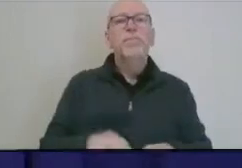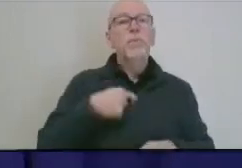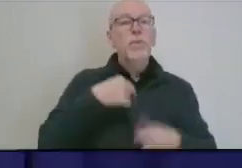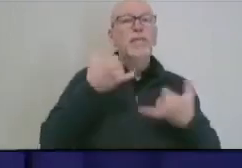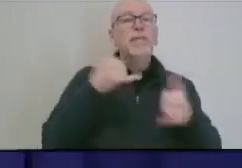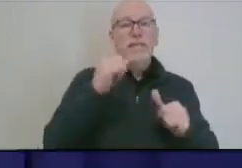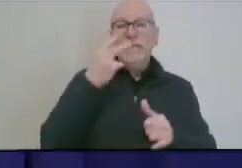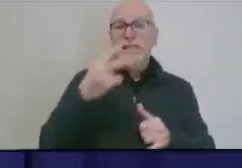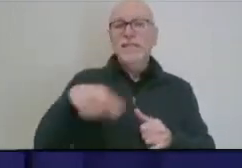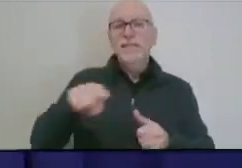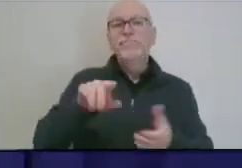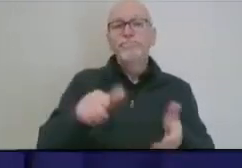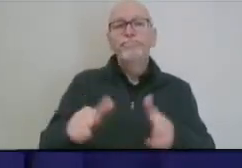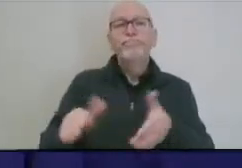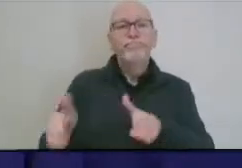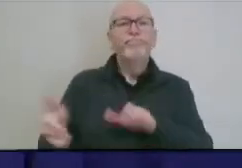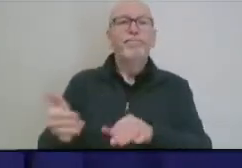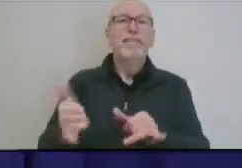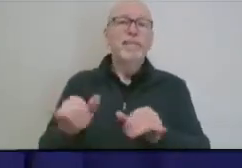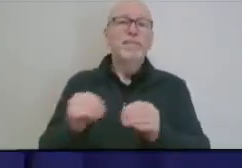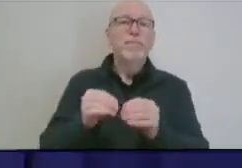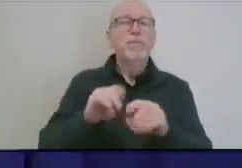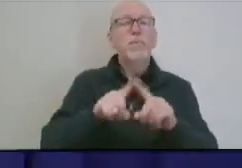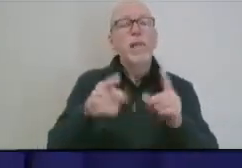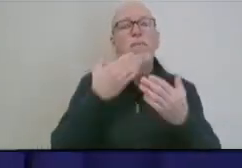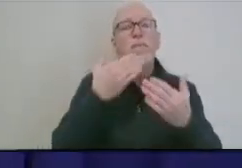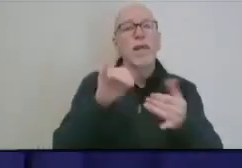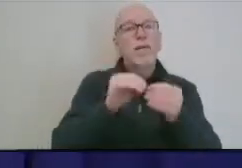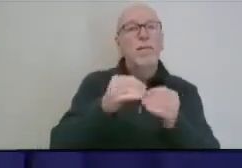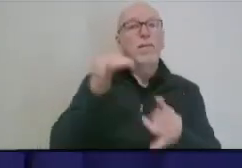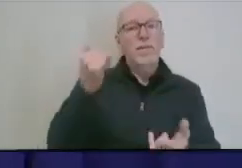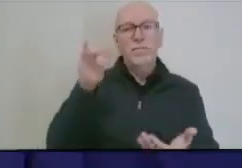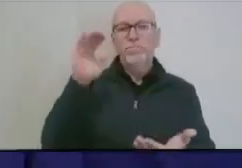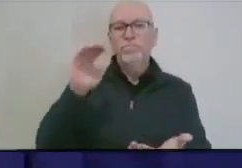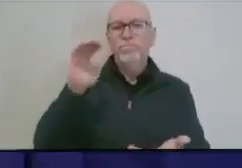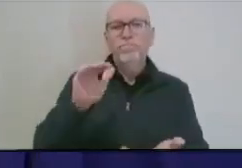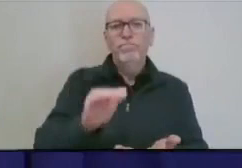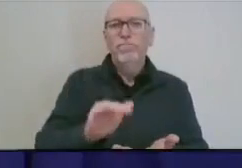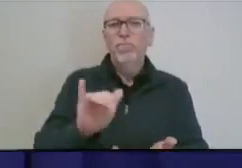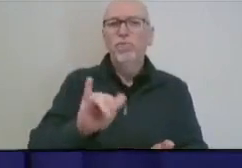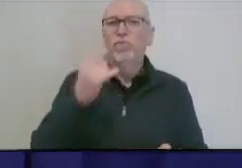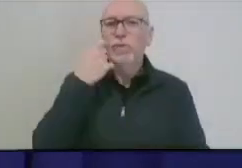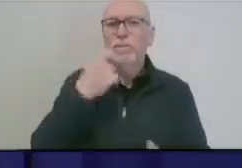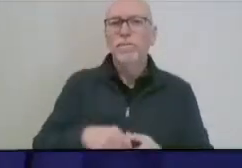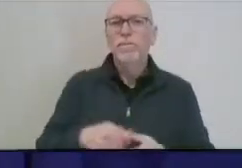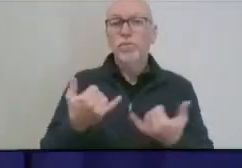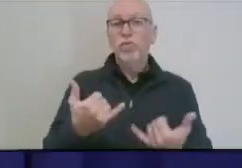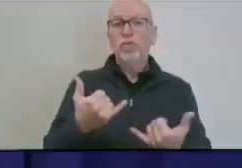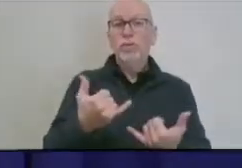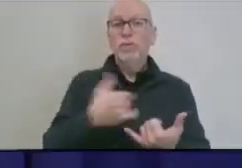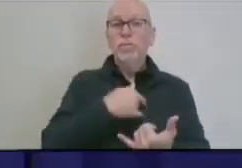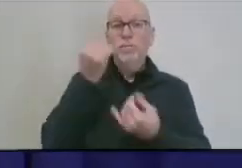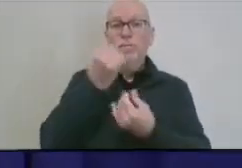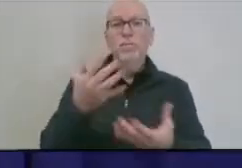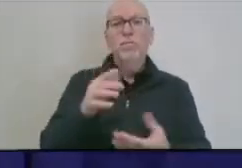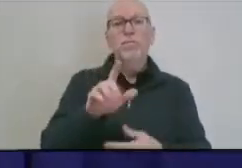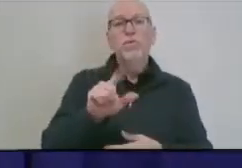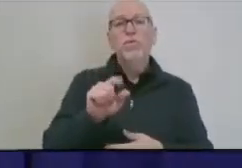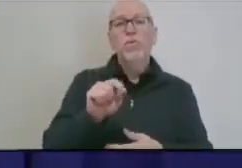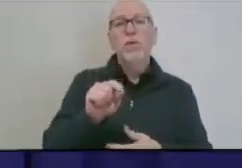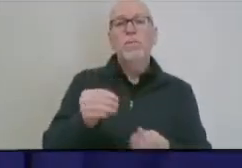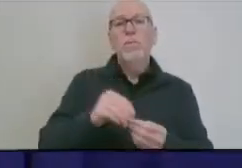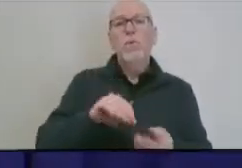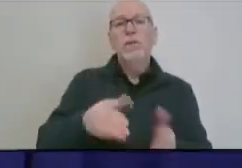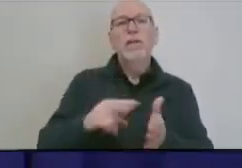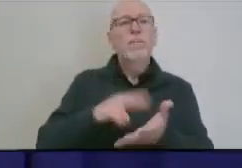lose their lives to this disease, but thankfully those numbers also have declined recently. Today we reported 20 new deaths, which brings